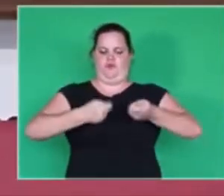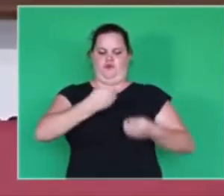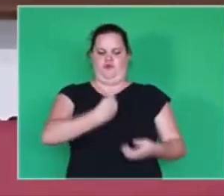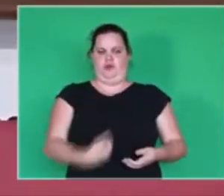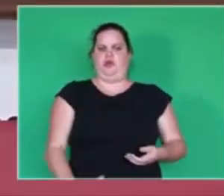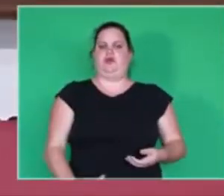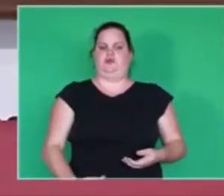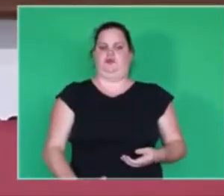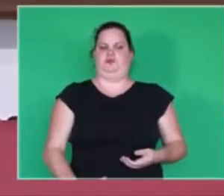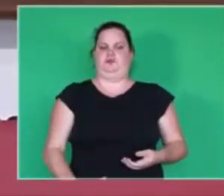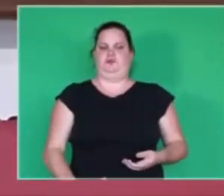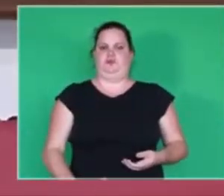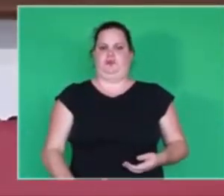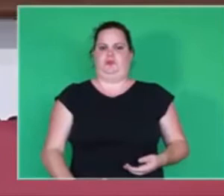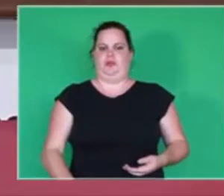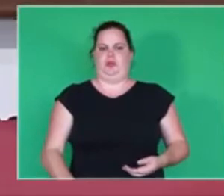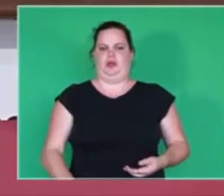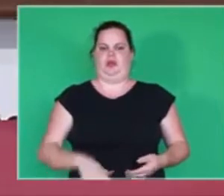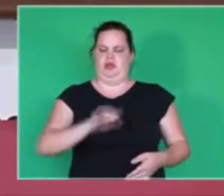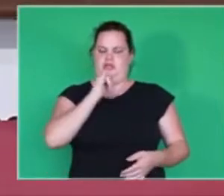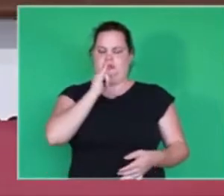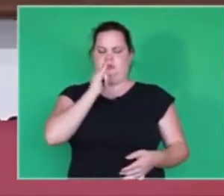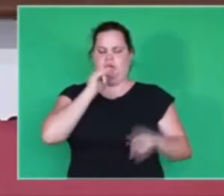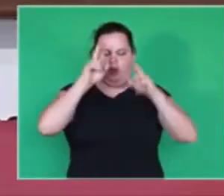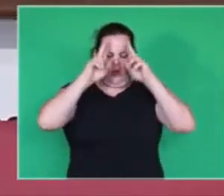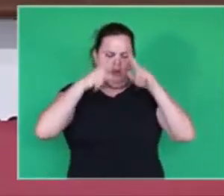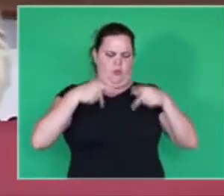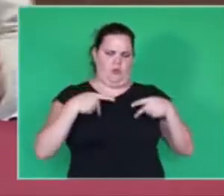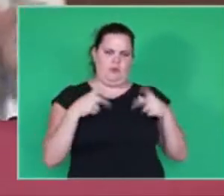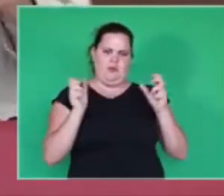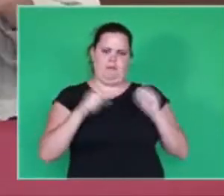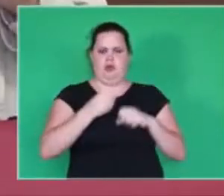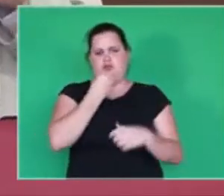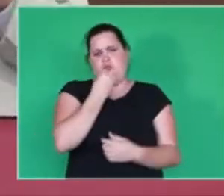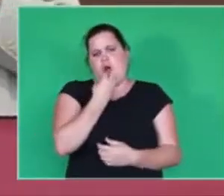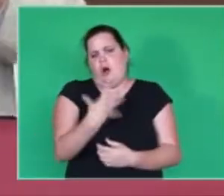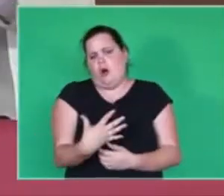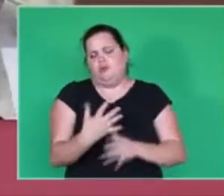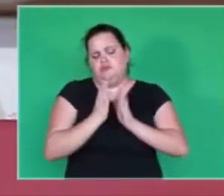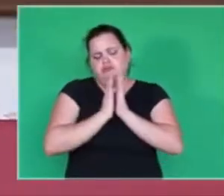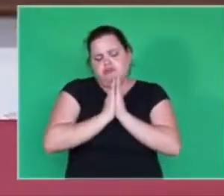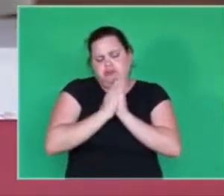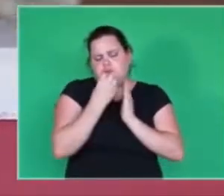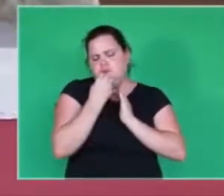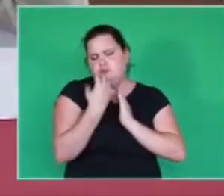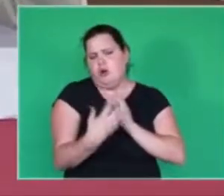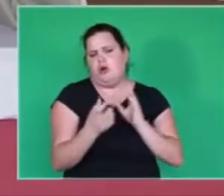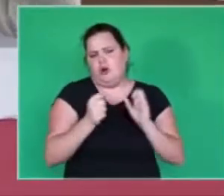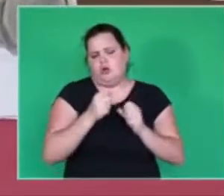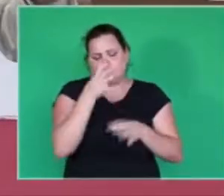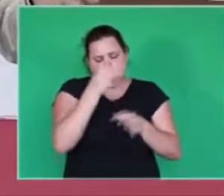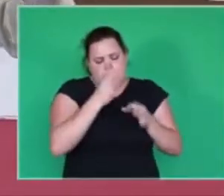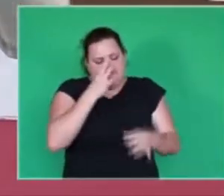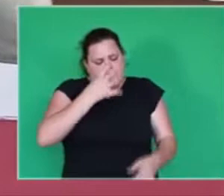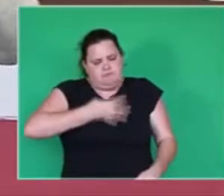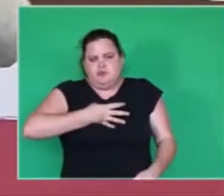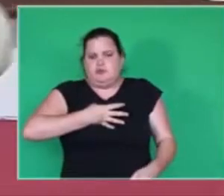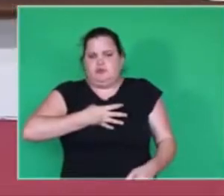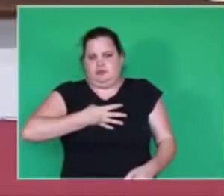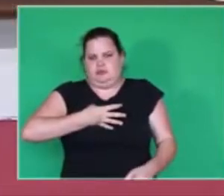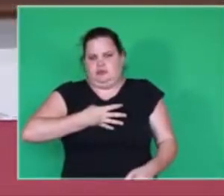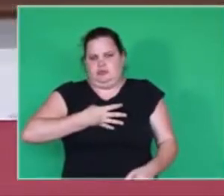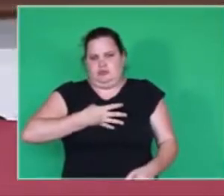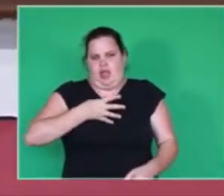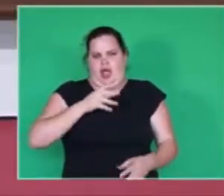That man could be good on his own. He could judge himself. So Socrates